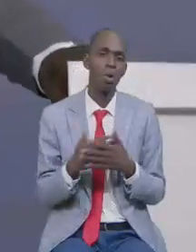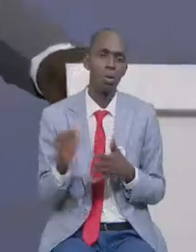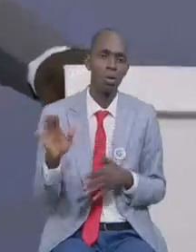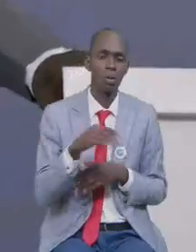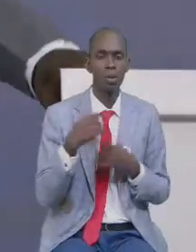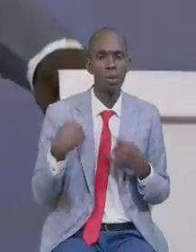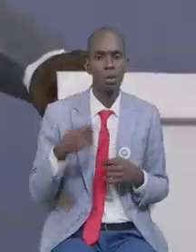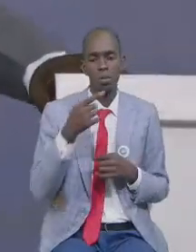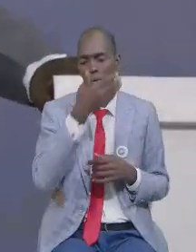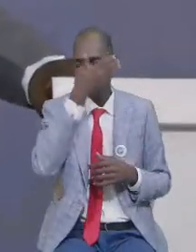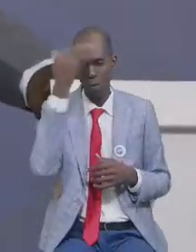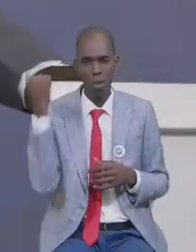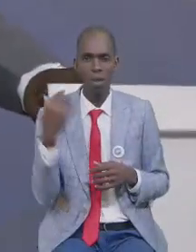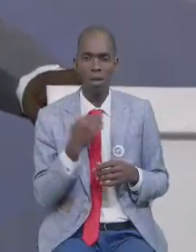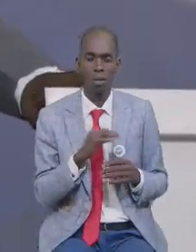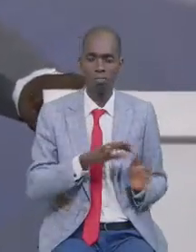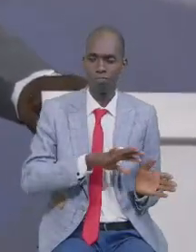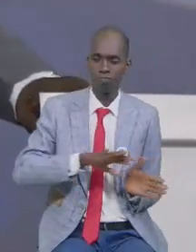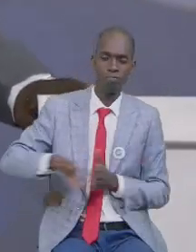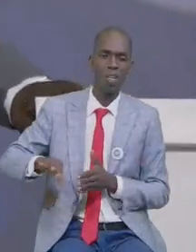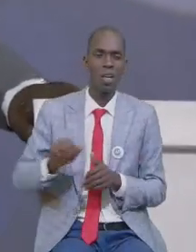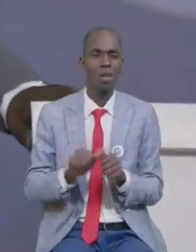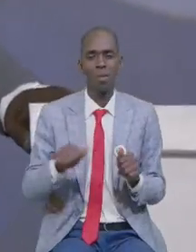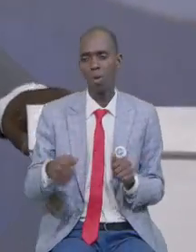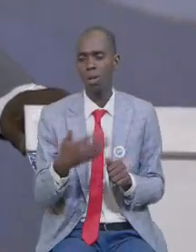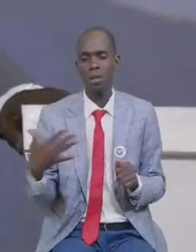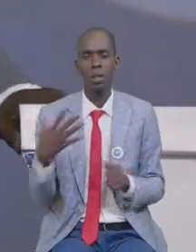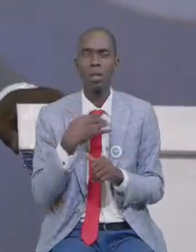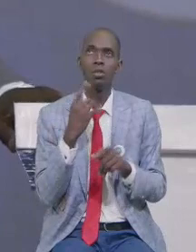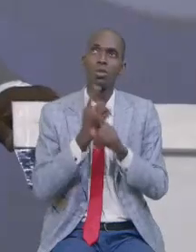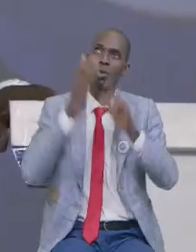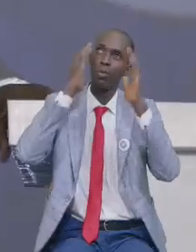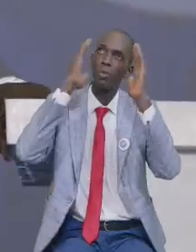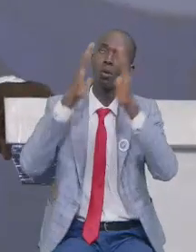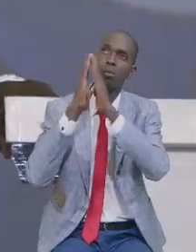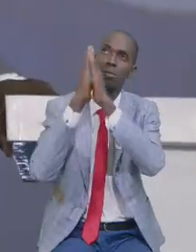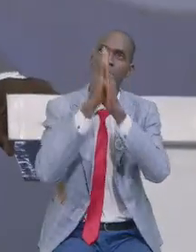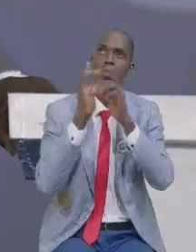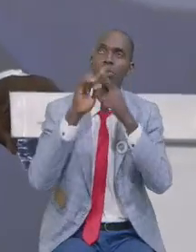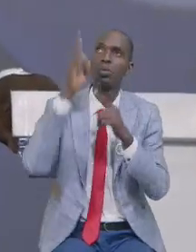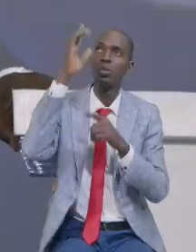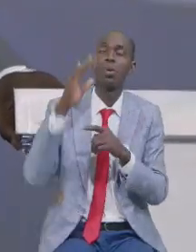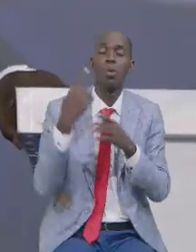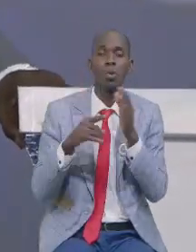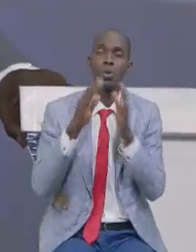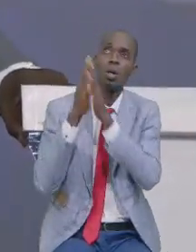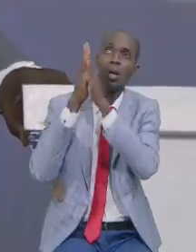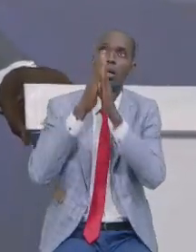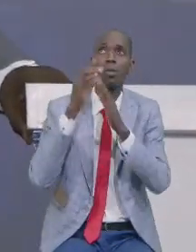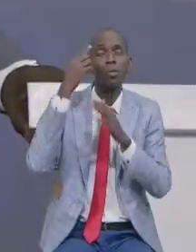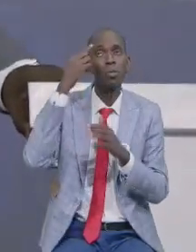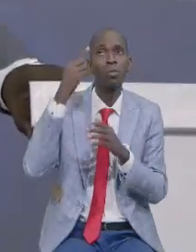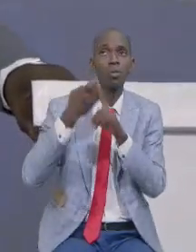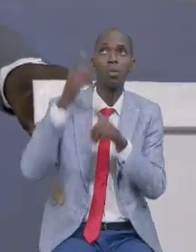push aside every other thing, and you're seeking the Lord. What you're seeking the Lord for, that fulfillment of